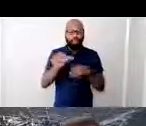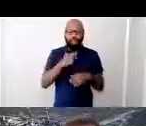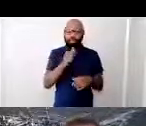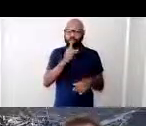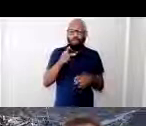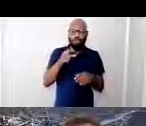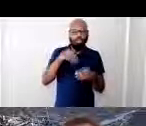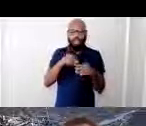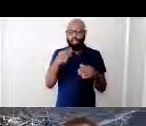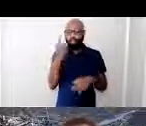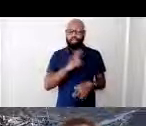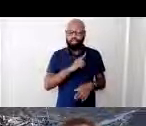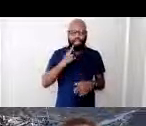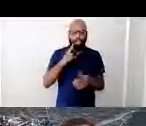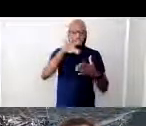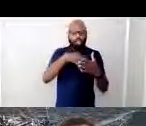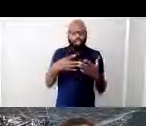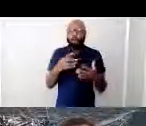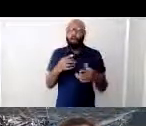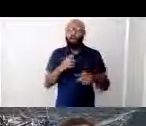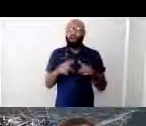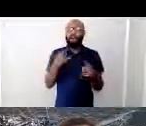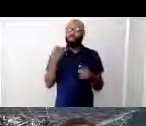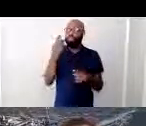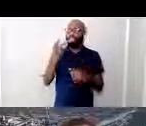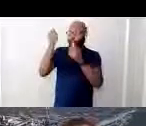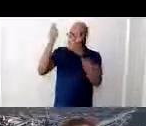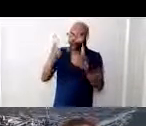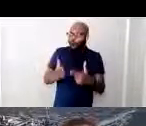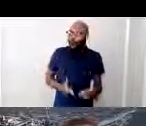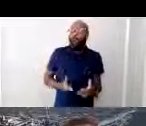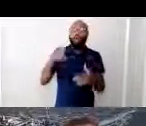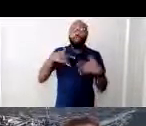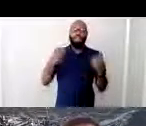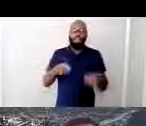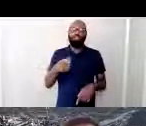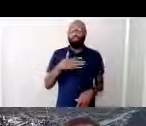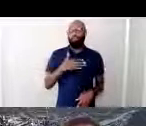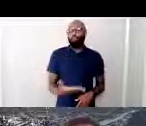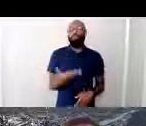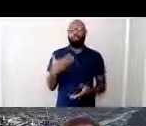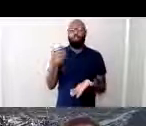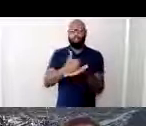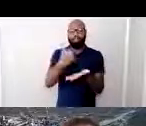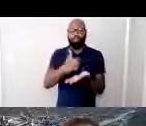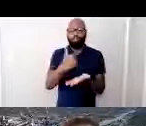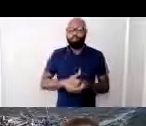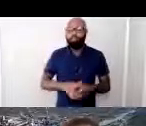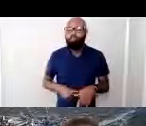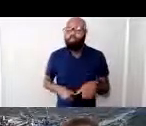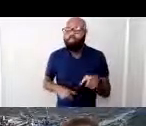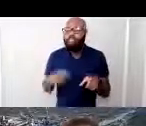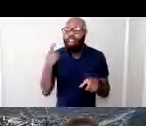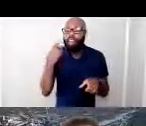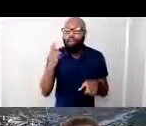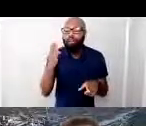particular festival, or if you said, hey, I'd like to see all the SEFA apps, we'd gladly share those with you. I think Blue has a question. Sure, Blue.